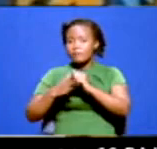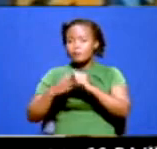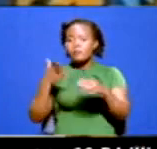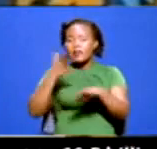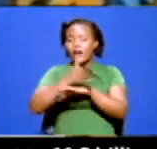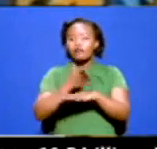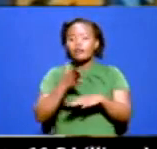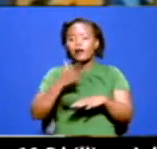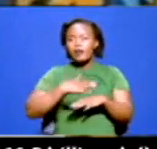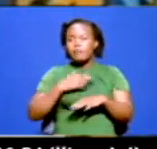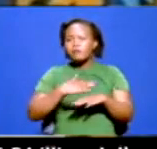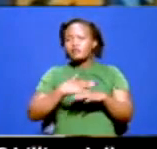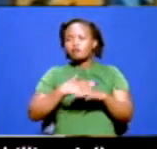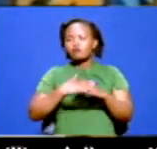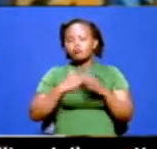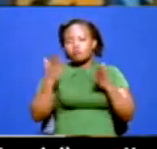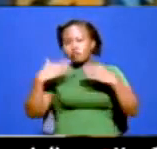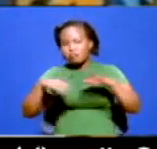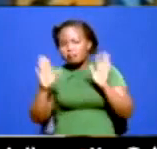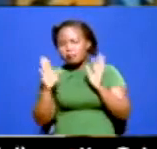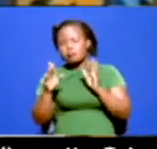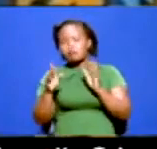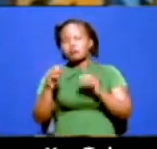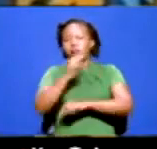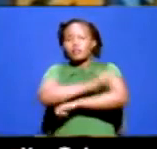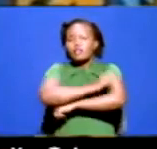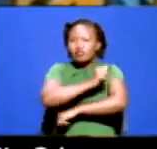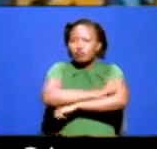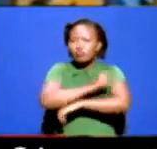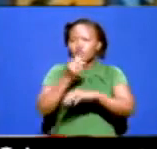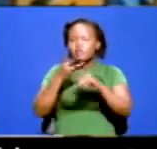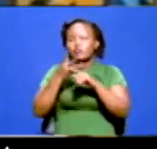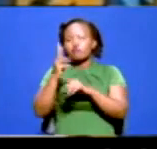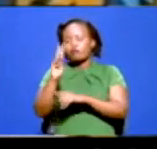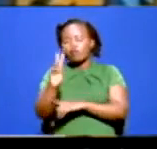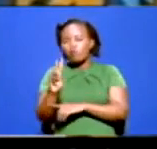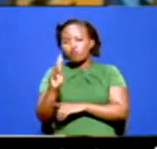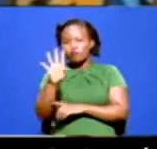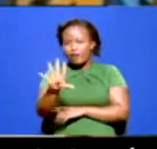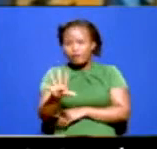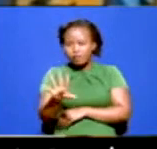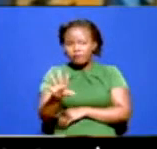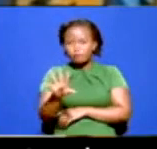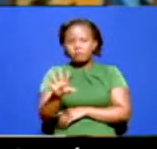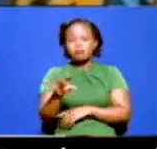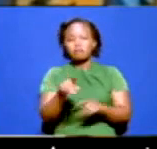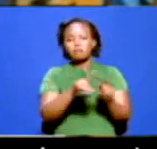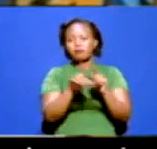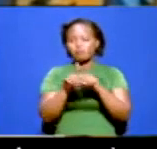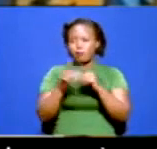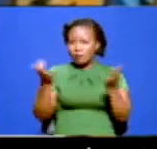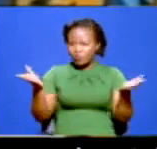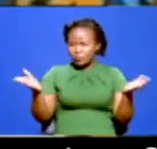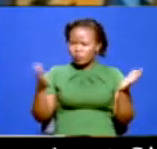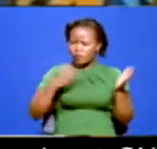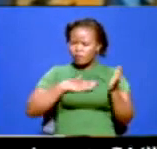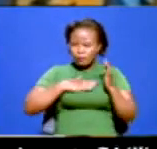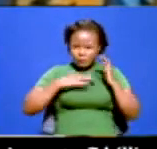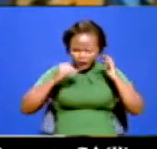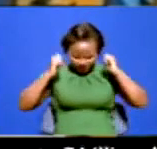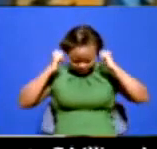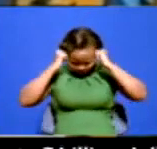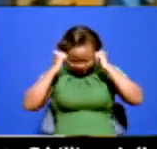running away from school in Form 5, Nyeri High School. And I studied